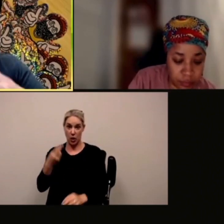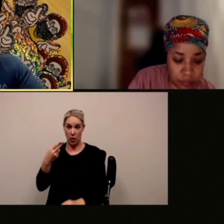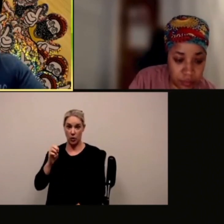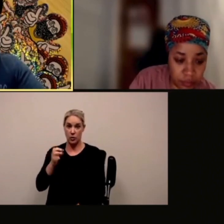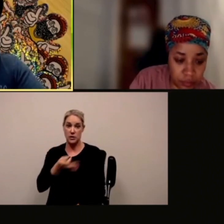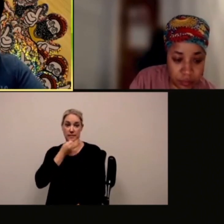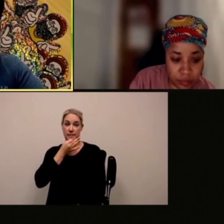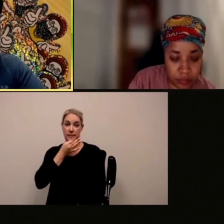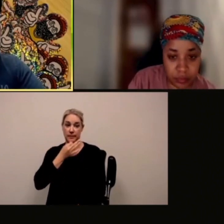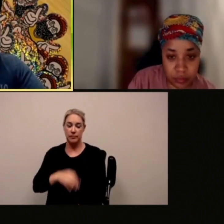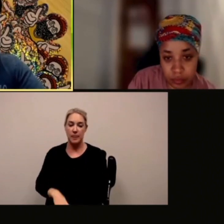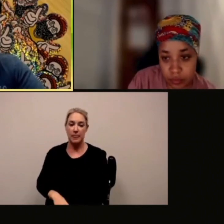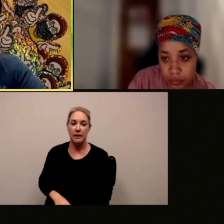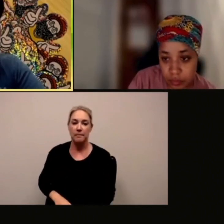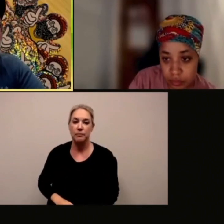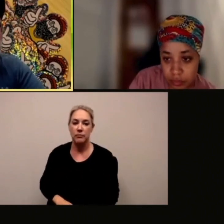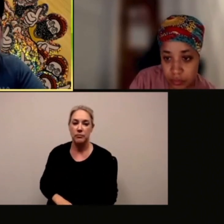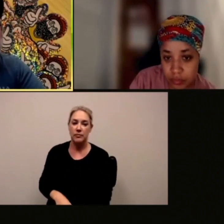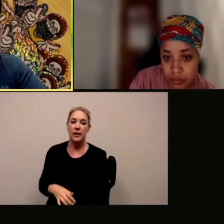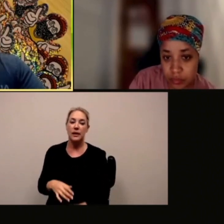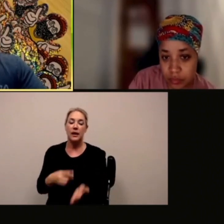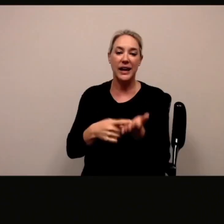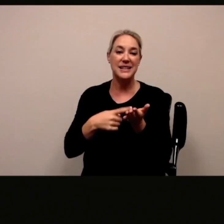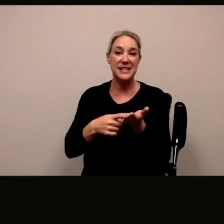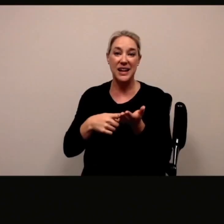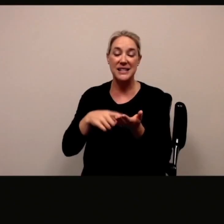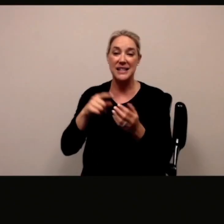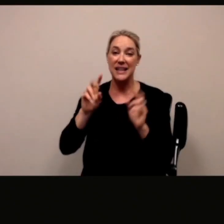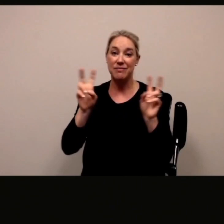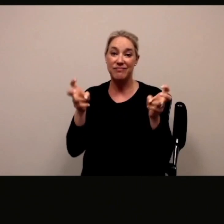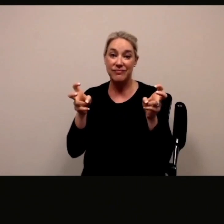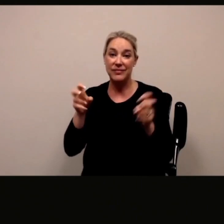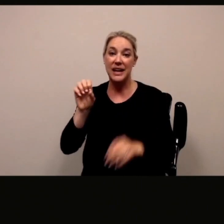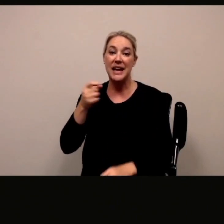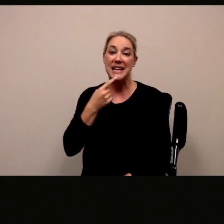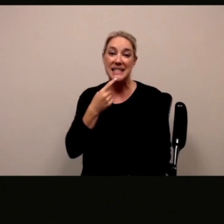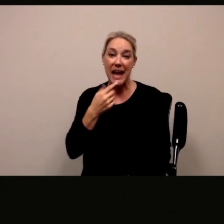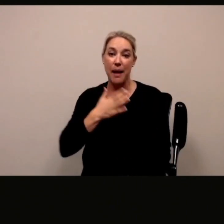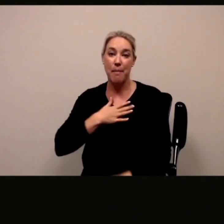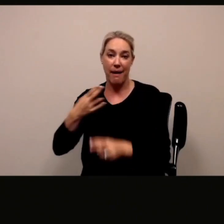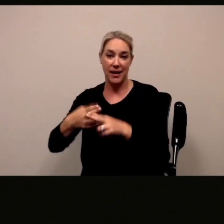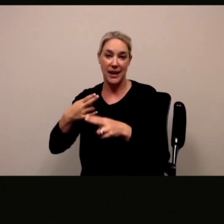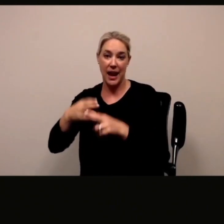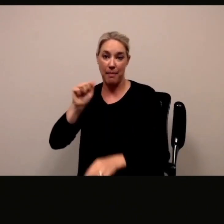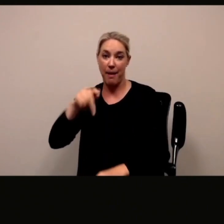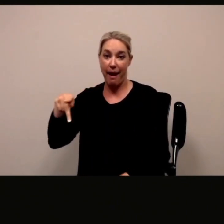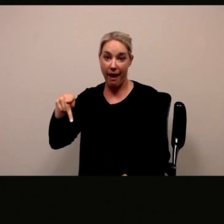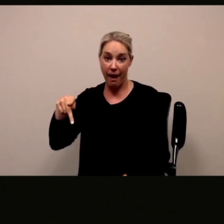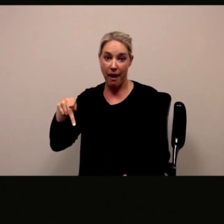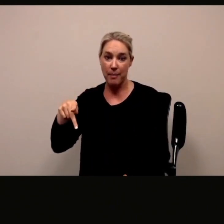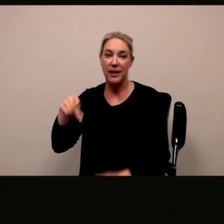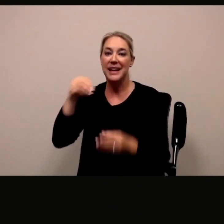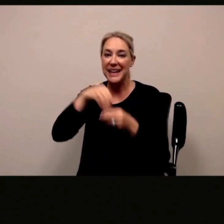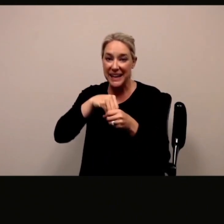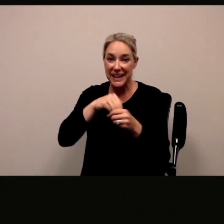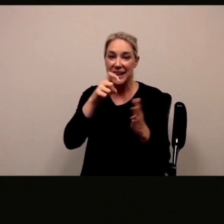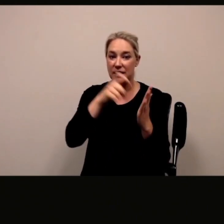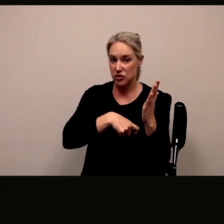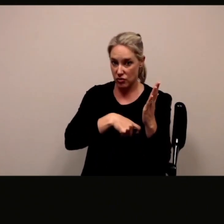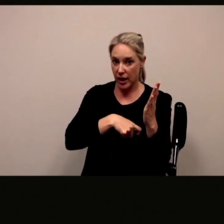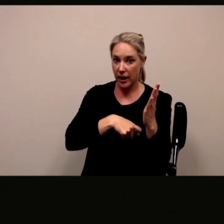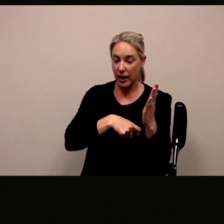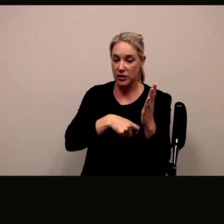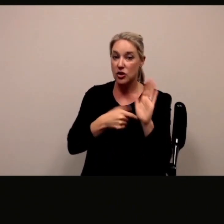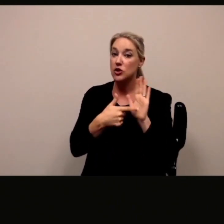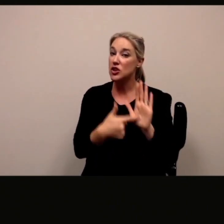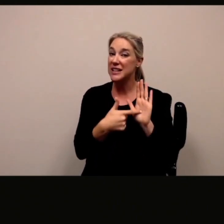talk about the Say My Name app and name pronunciation and name stories in Scratch. So those are exemplar projects that are kind of connected.